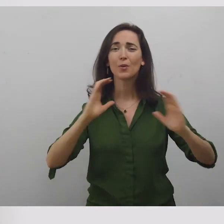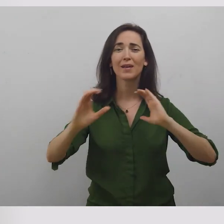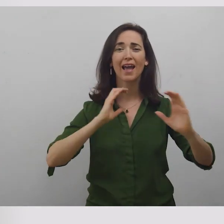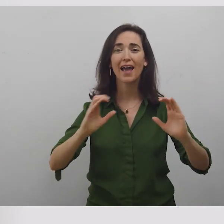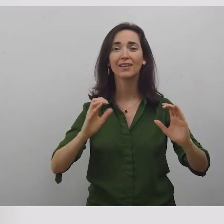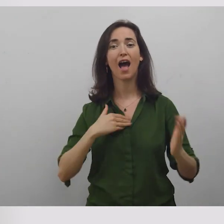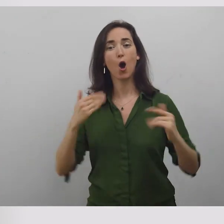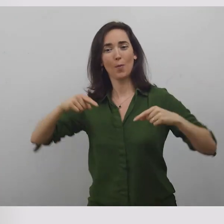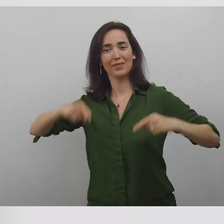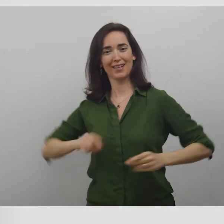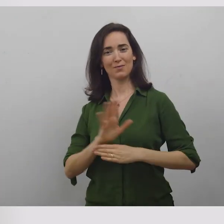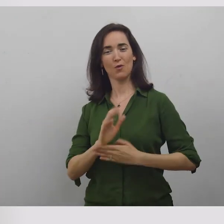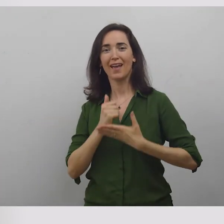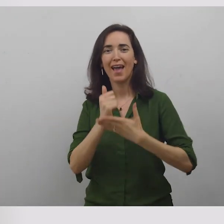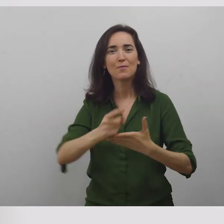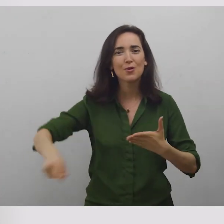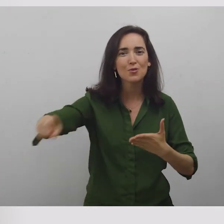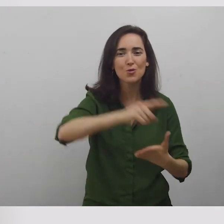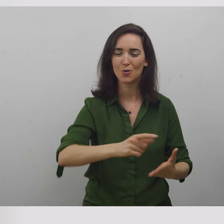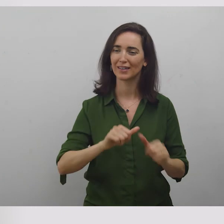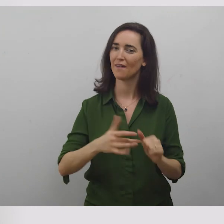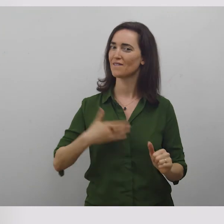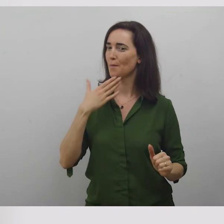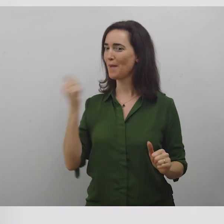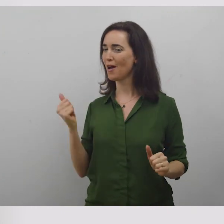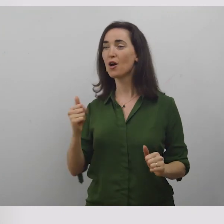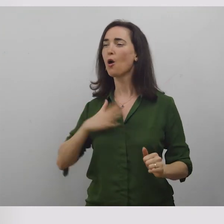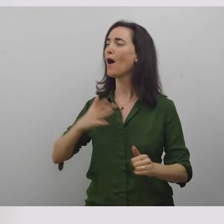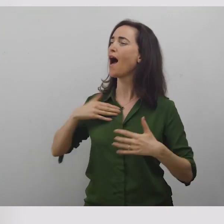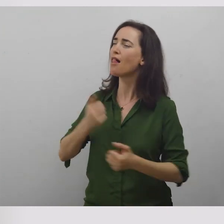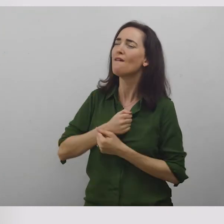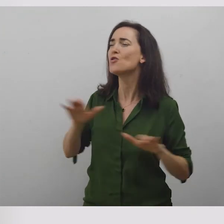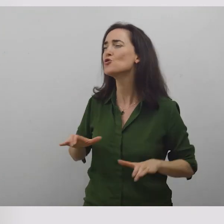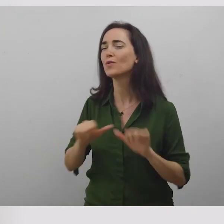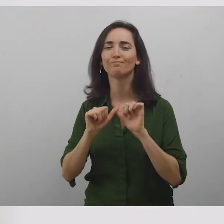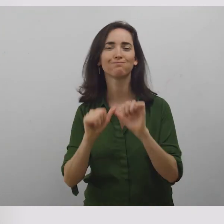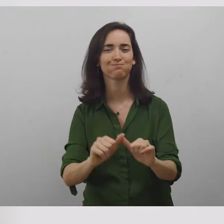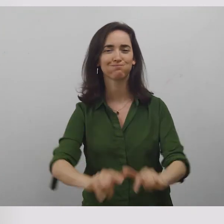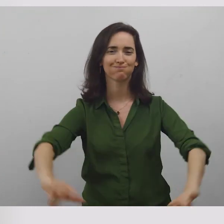video was helpful to allow you to continue to feel better so that you can do what you love.